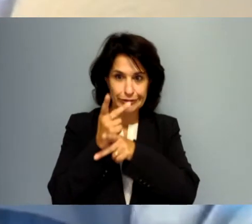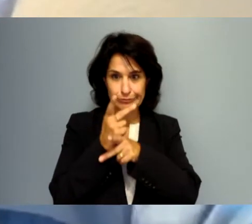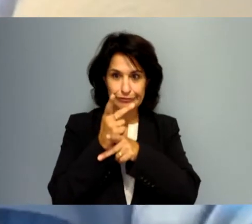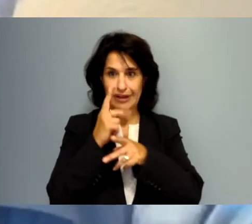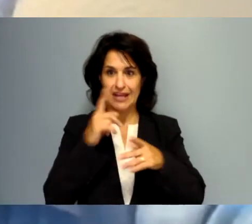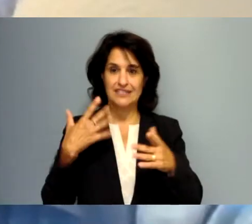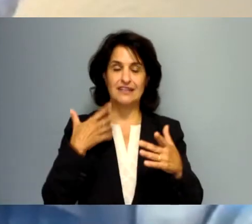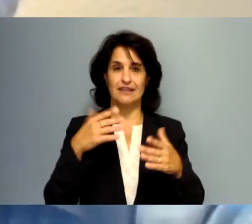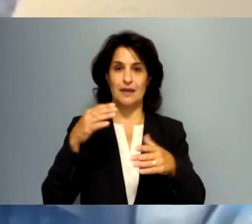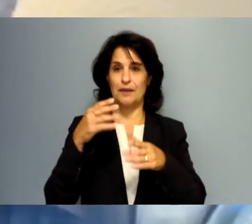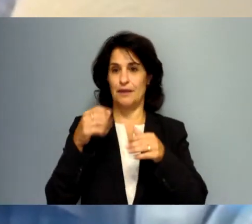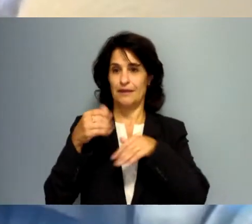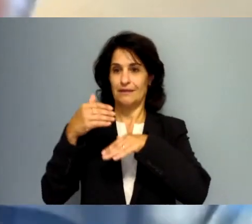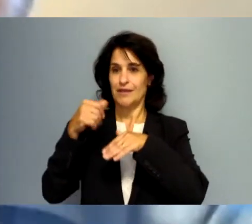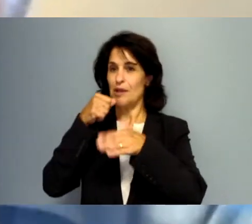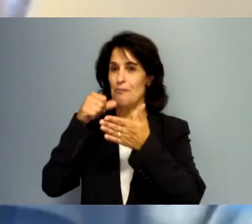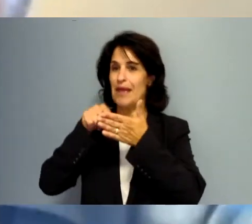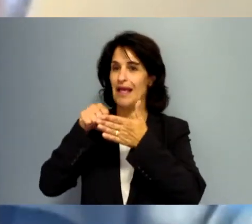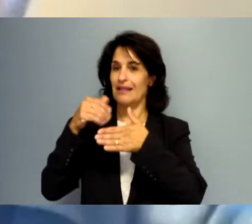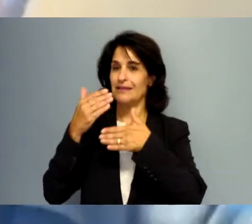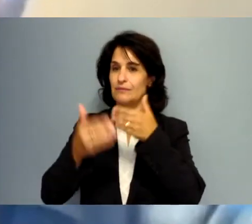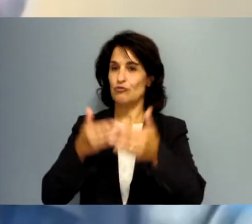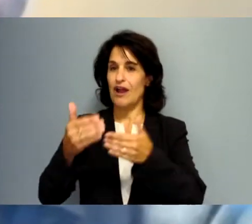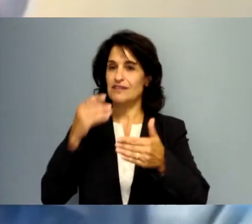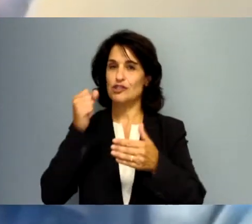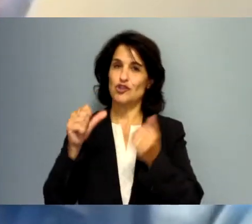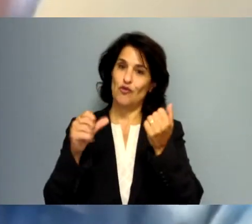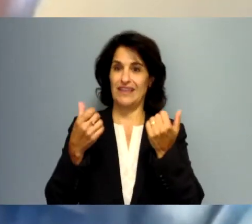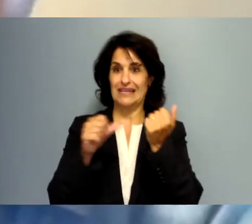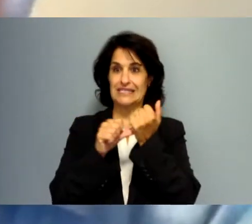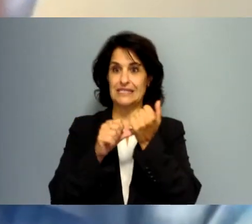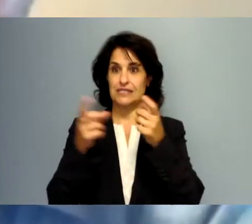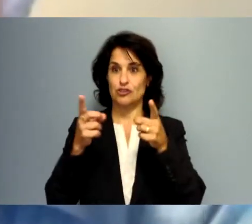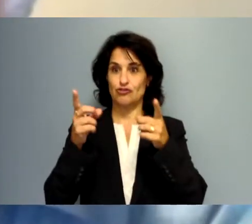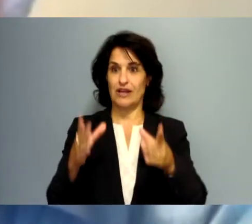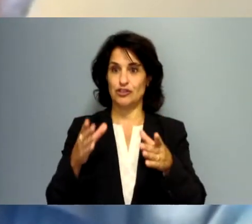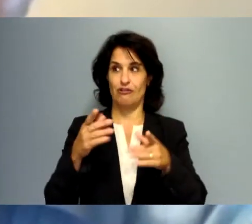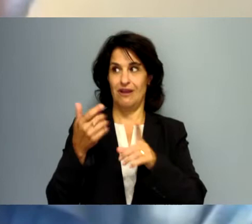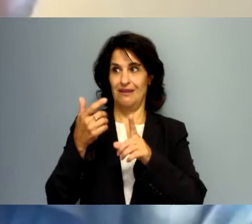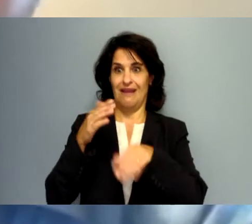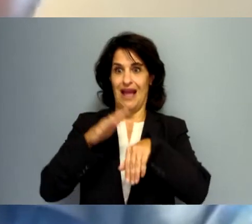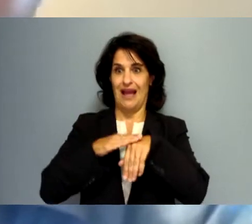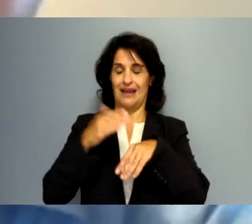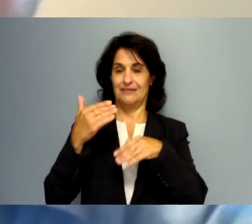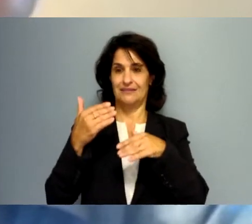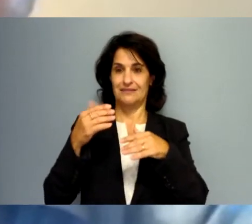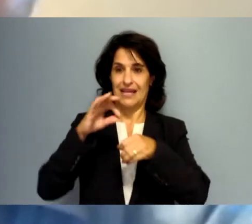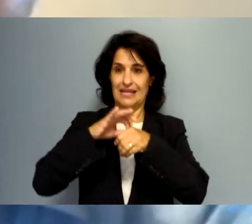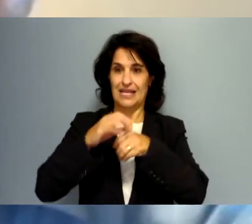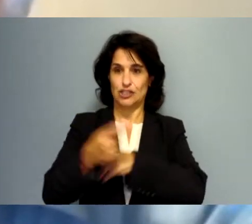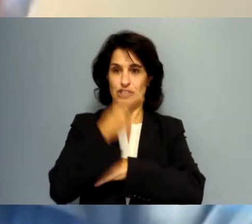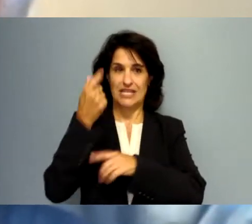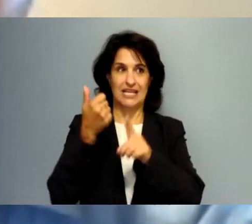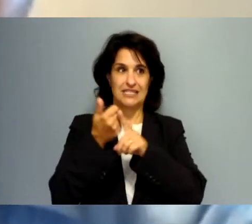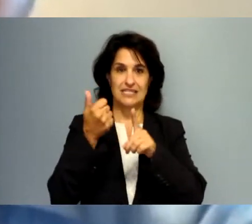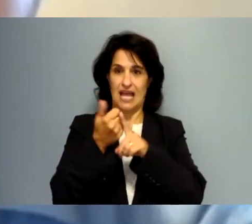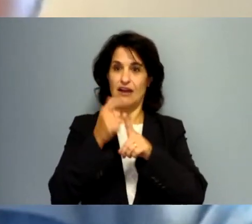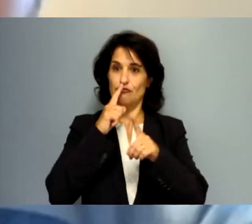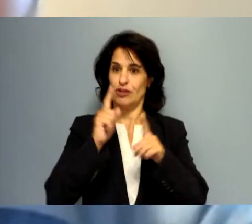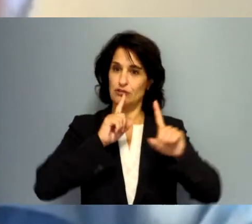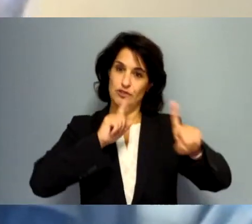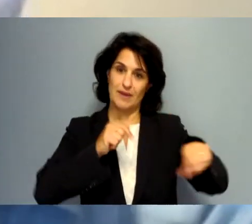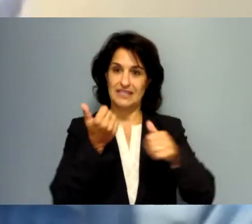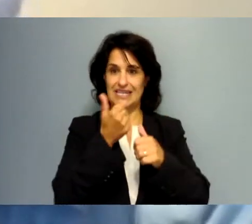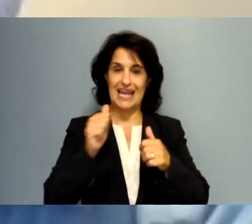the canvassing. So the assistant director's taken on a greater role on election day itself, responding to any issues that are happening at